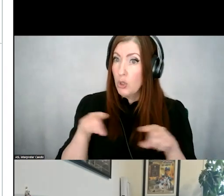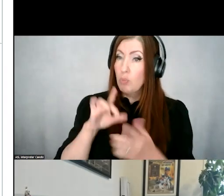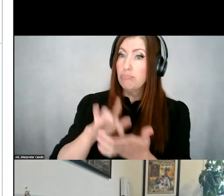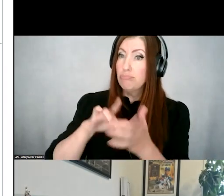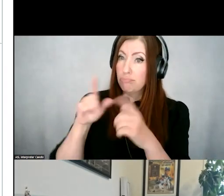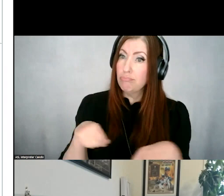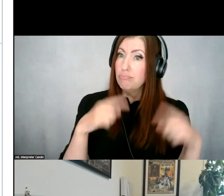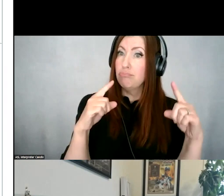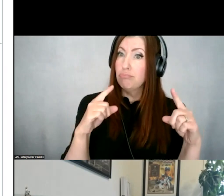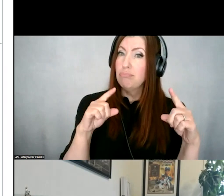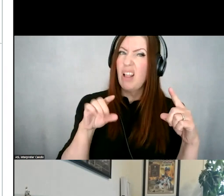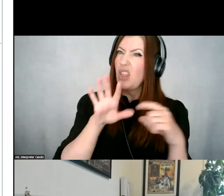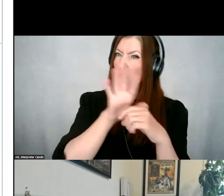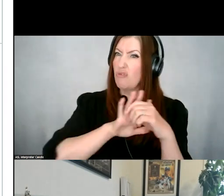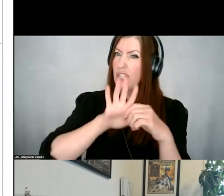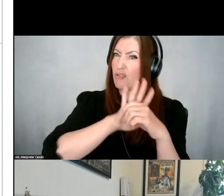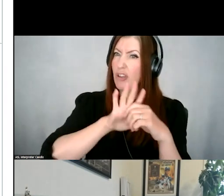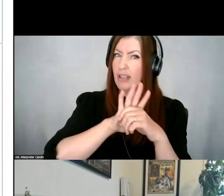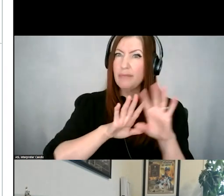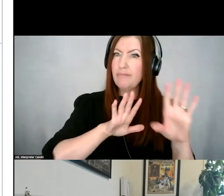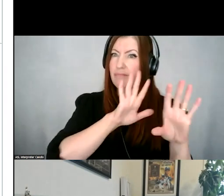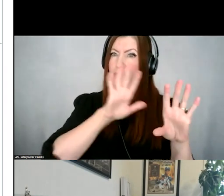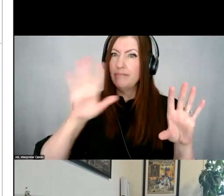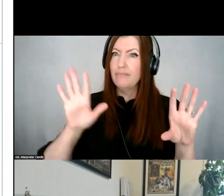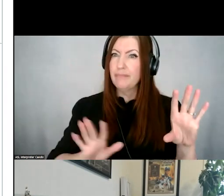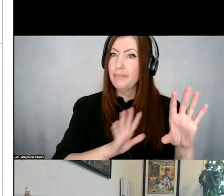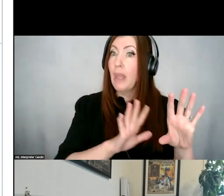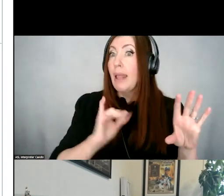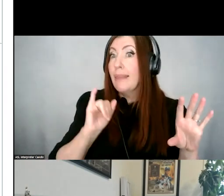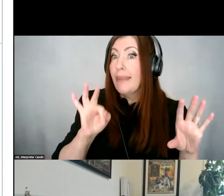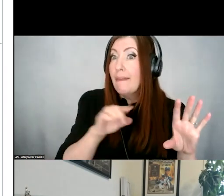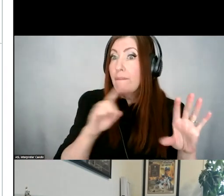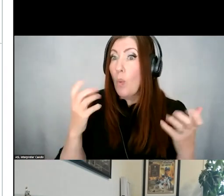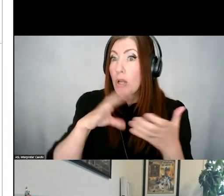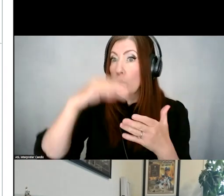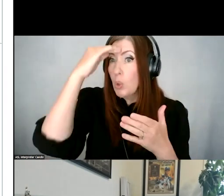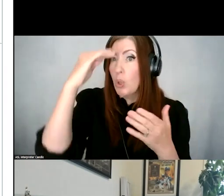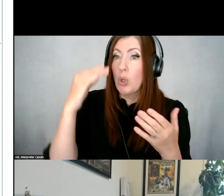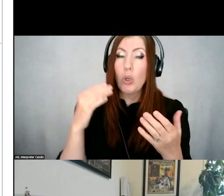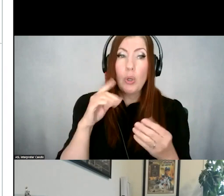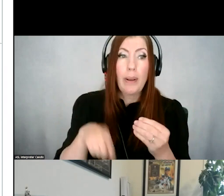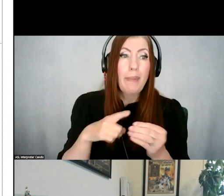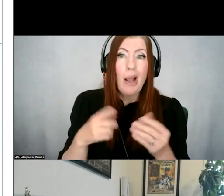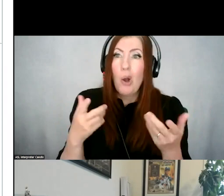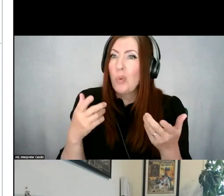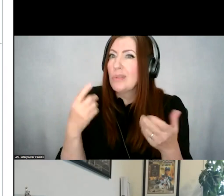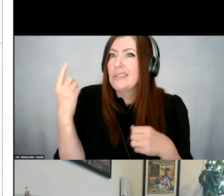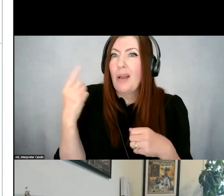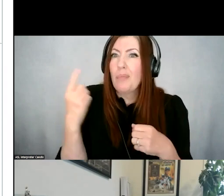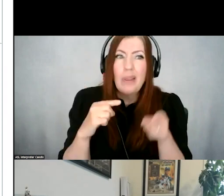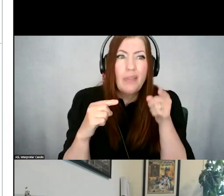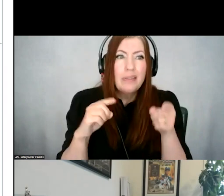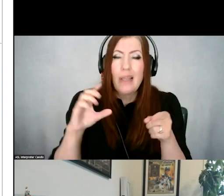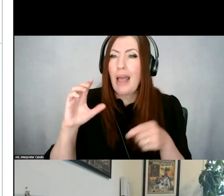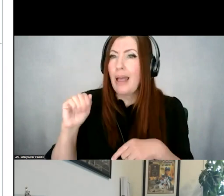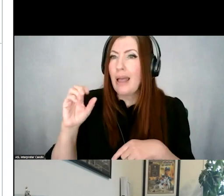on a region, so say you want to learn about things in this